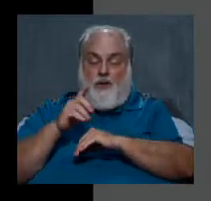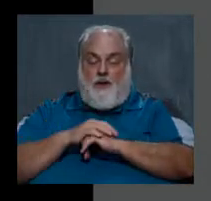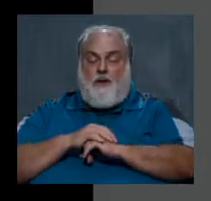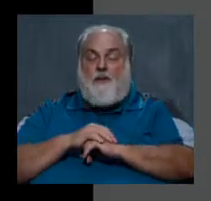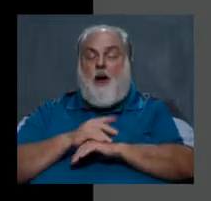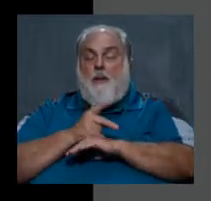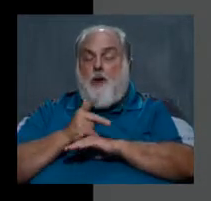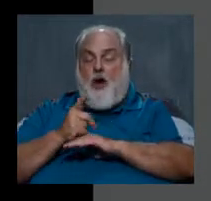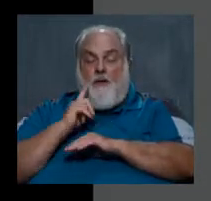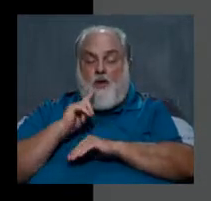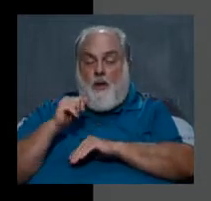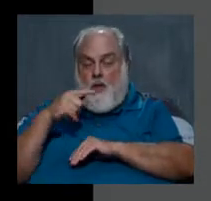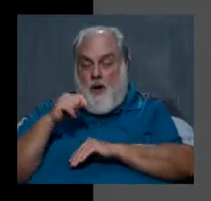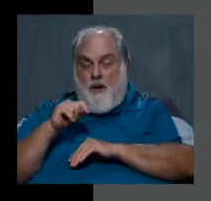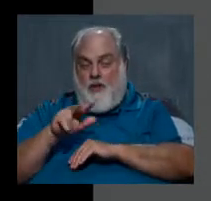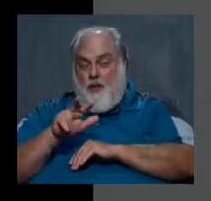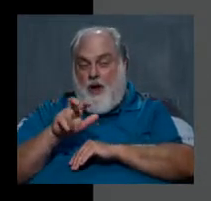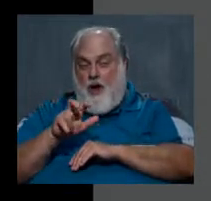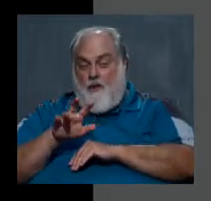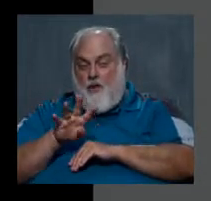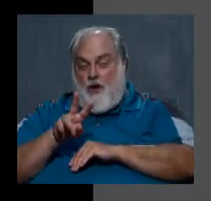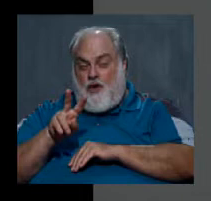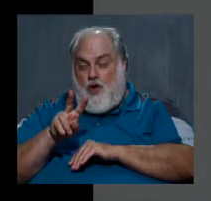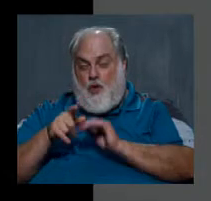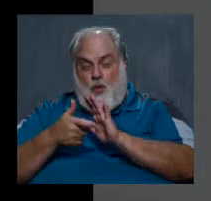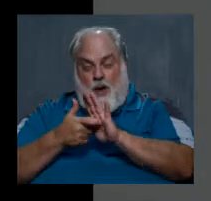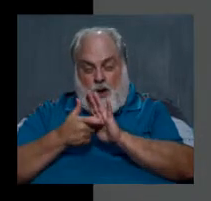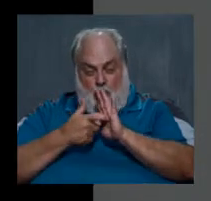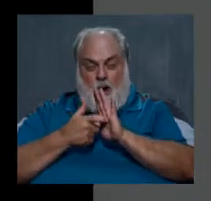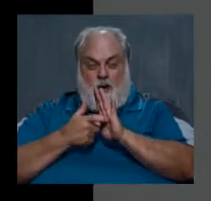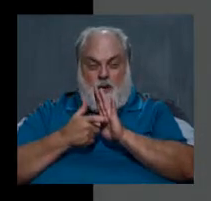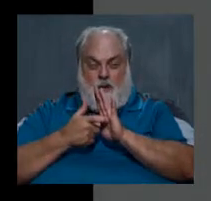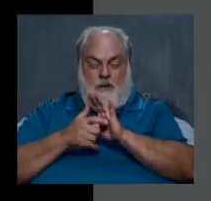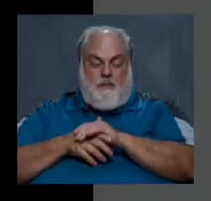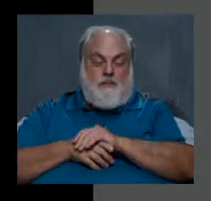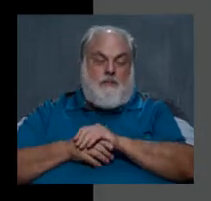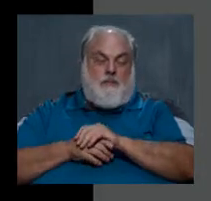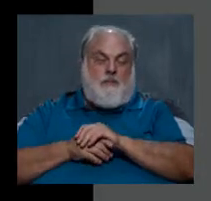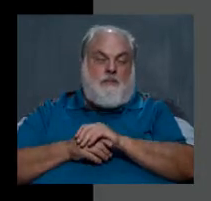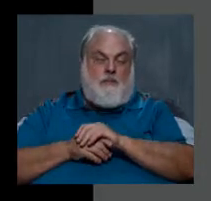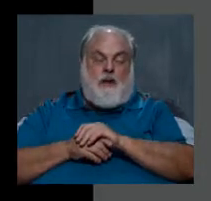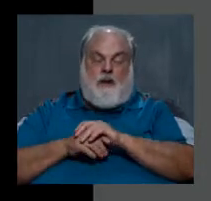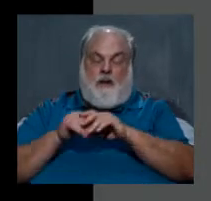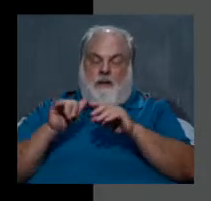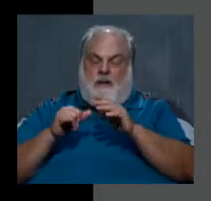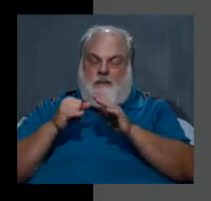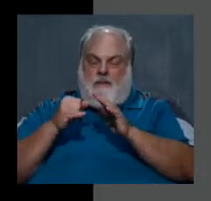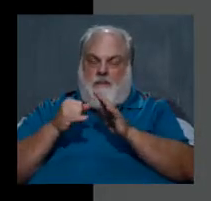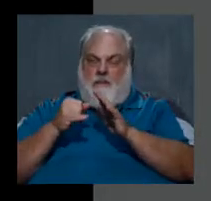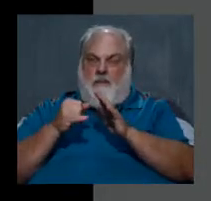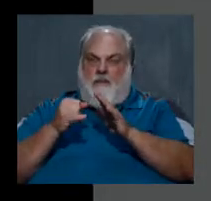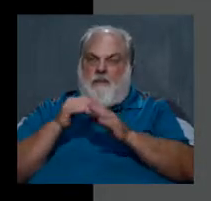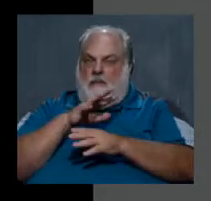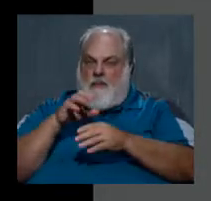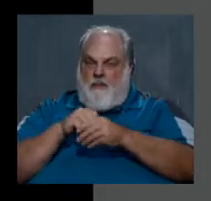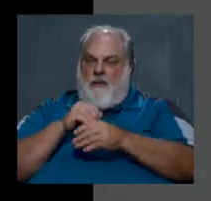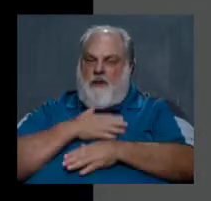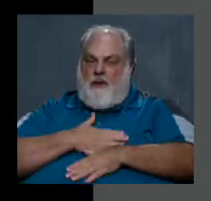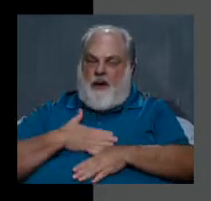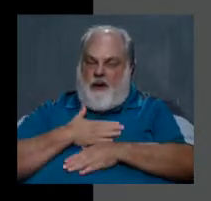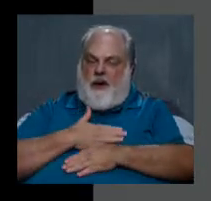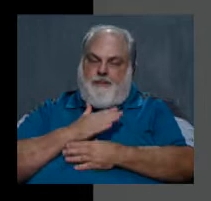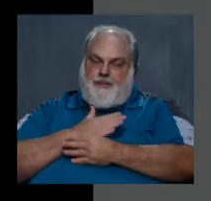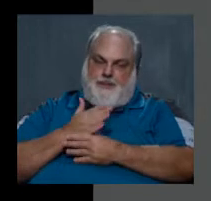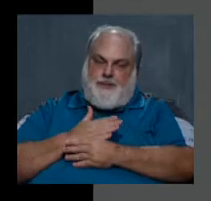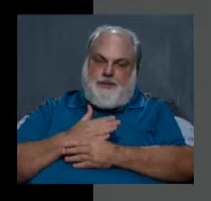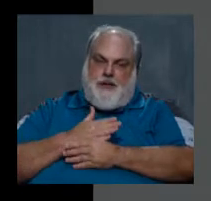parking for a multifamily, 342 parking spaces would typically be required. The site plan includes a recreational area between the parking lot